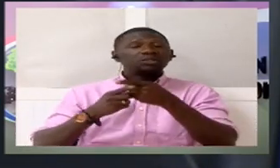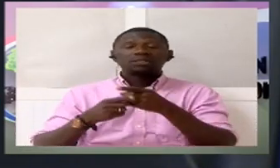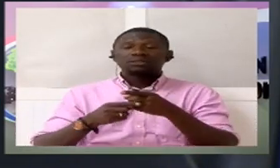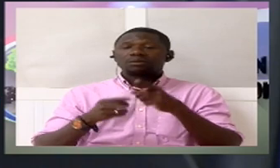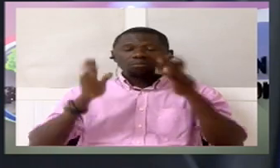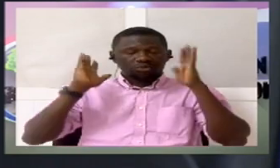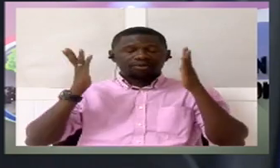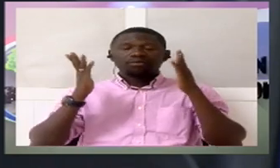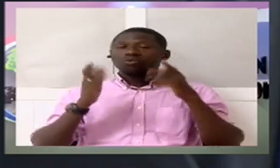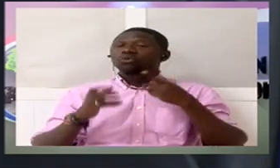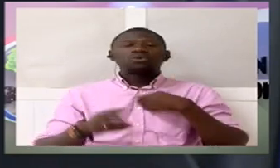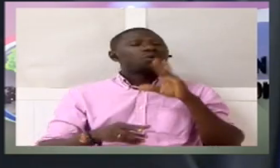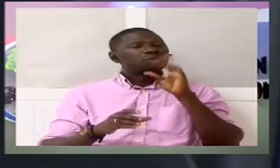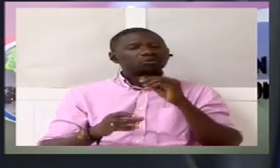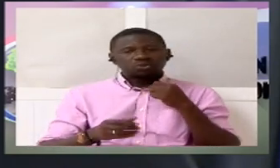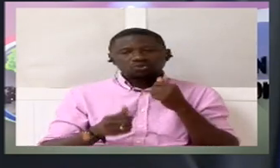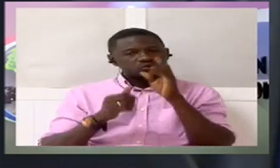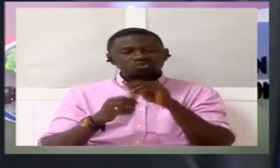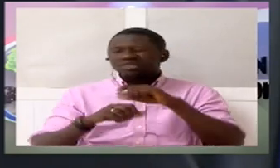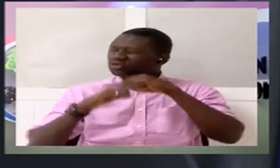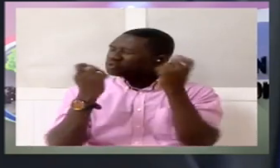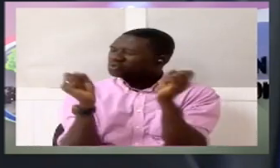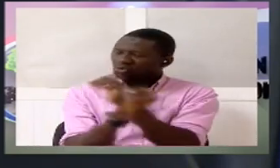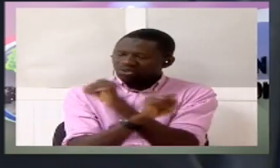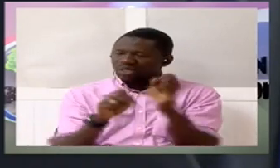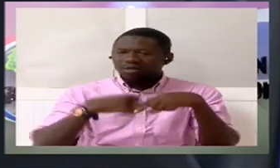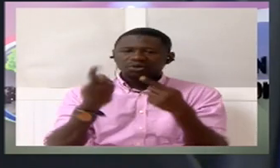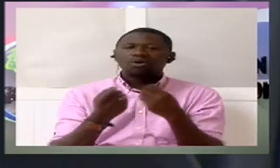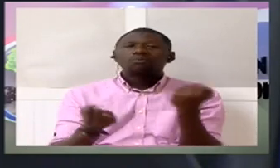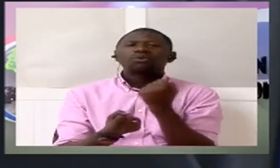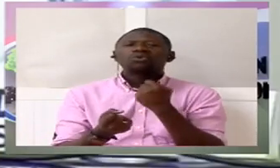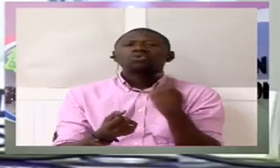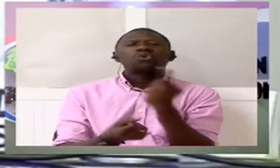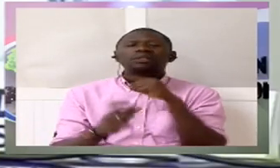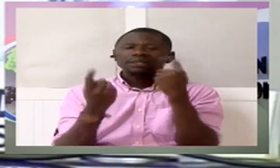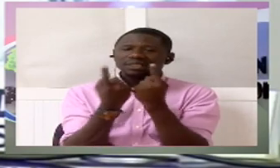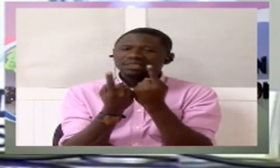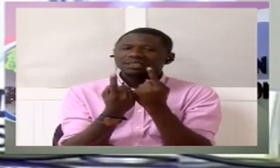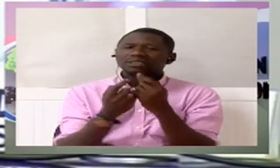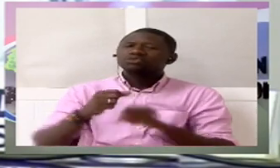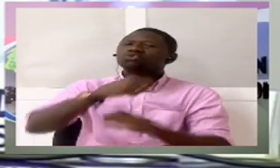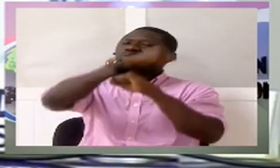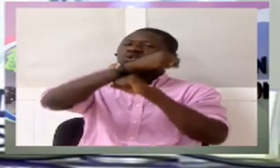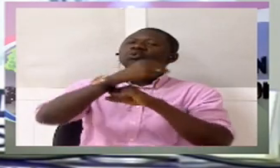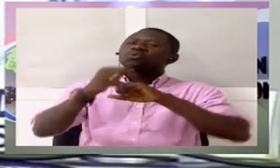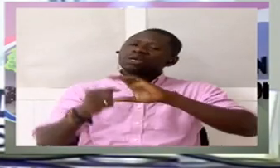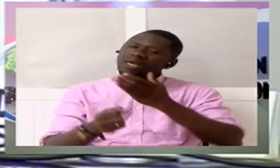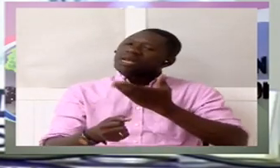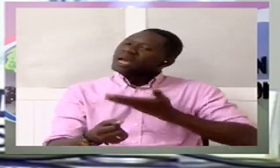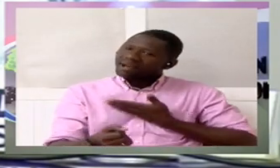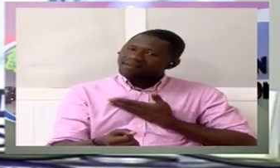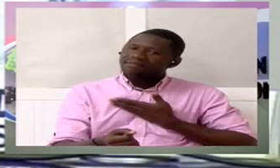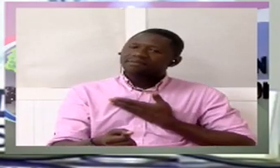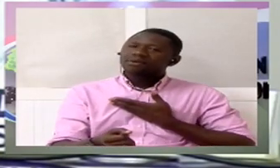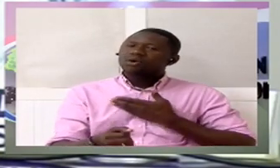case. Because the problem was solved. The only thing that we could face to solve the problem,